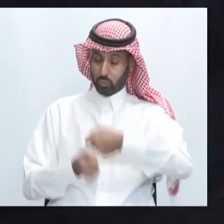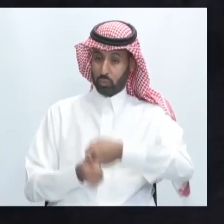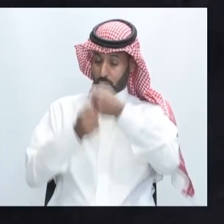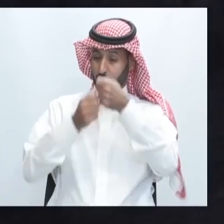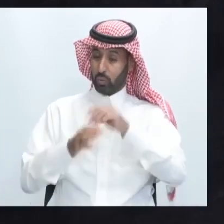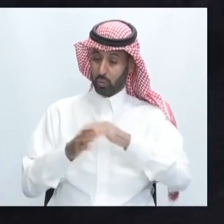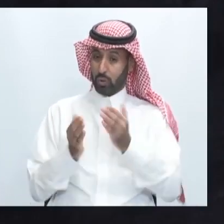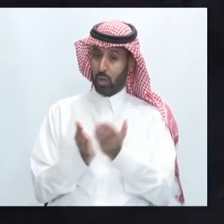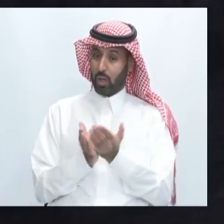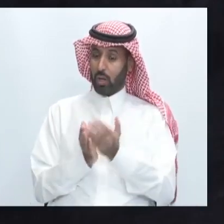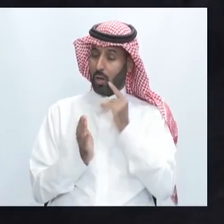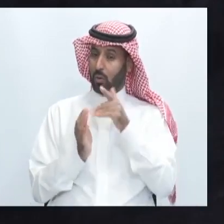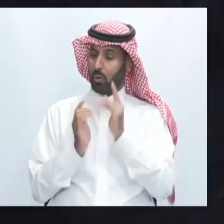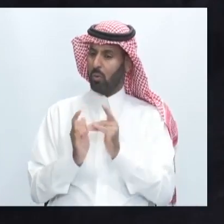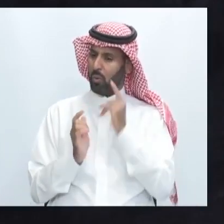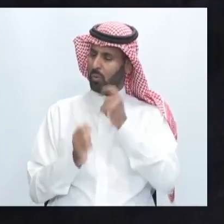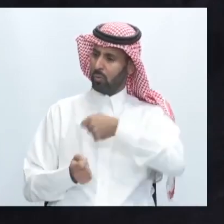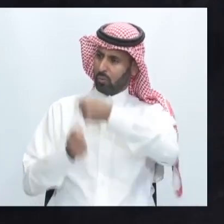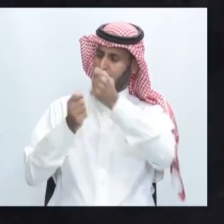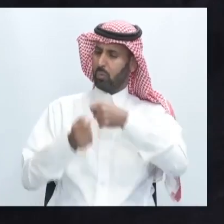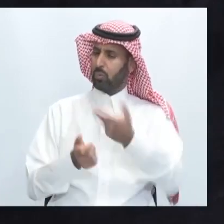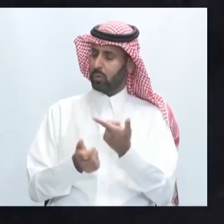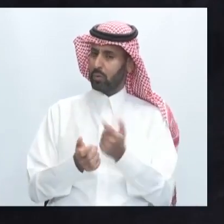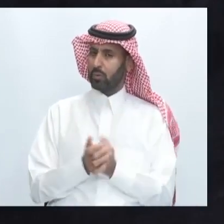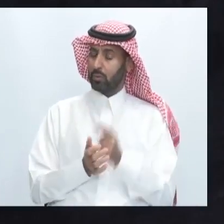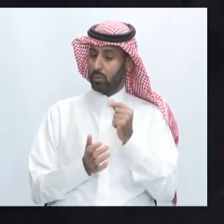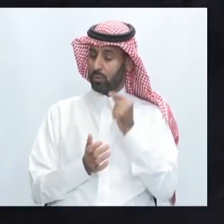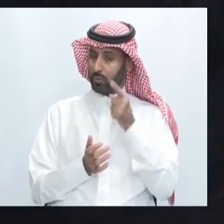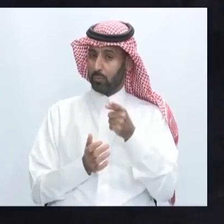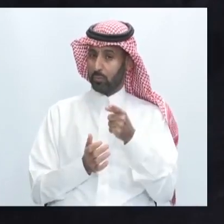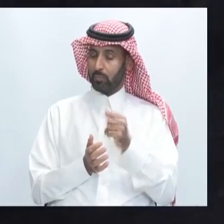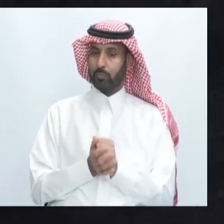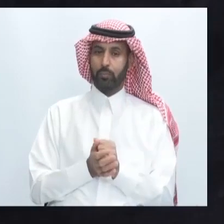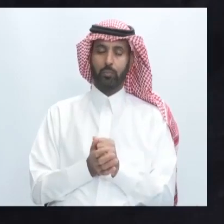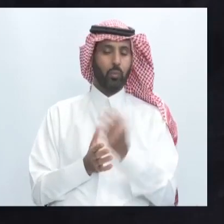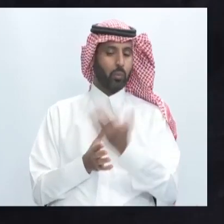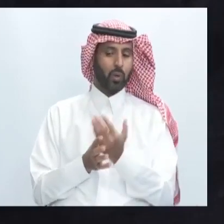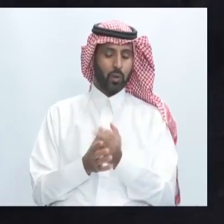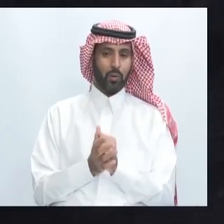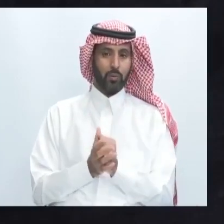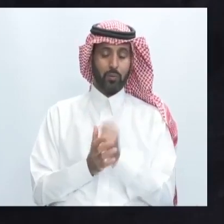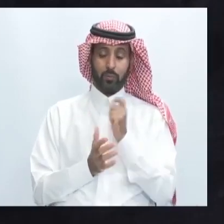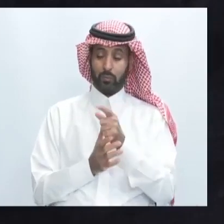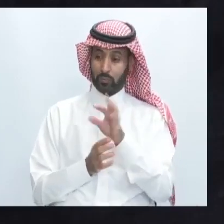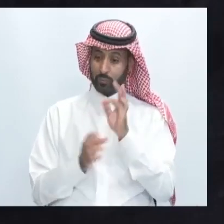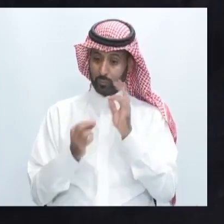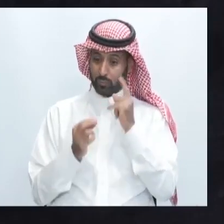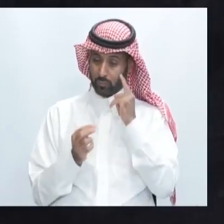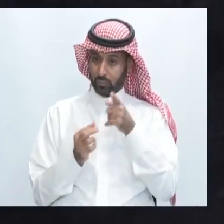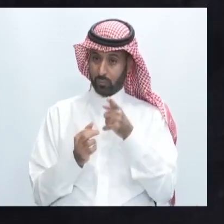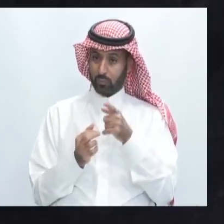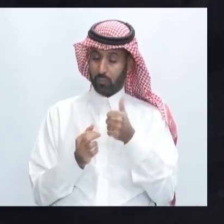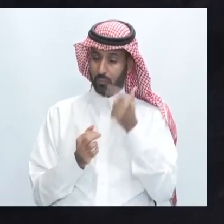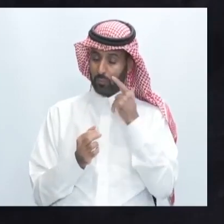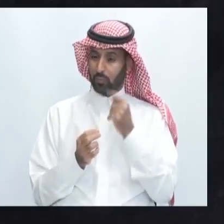are specialists that choose for you, because they are specialists, as I said, to choose